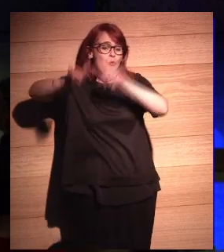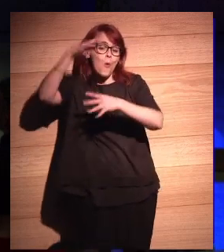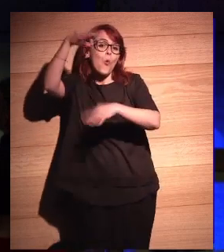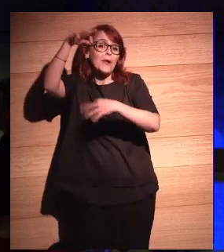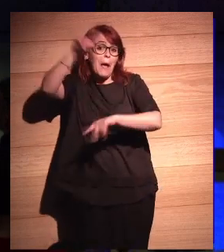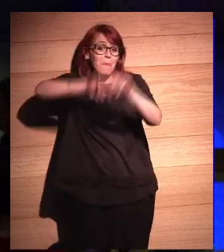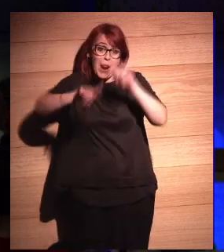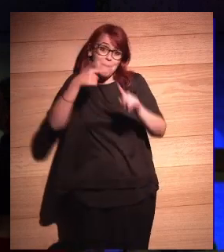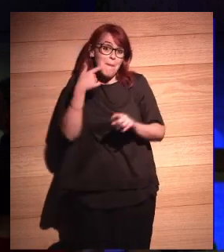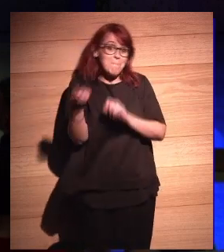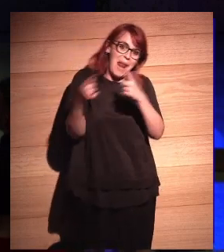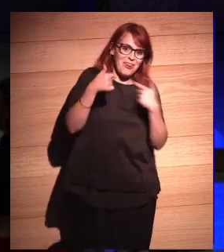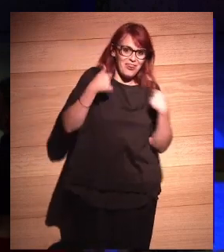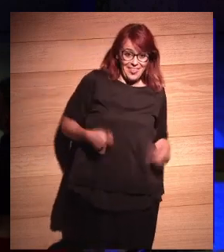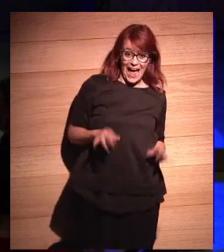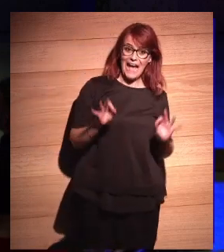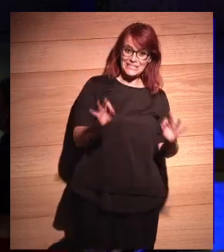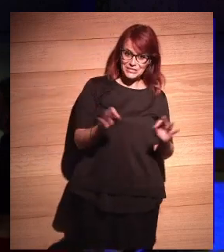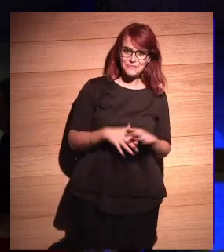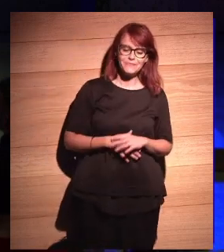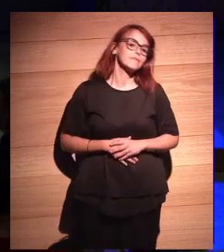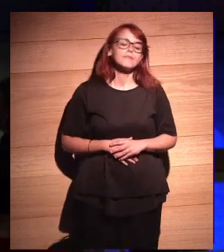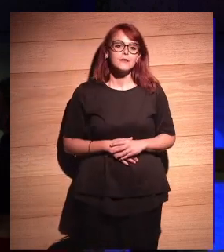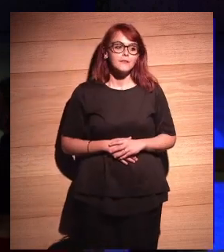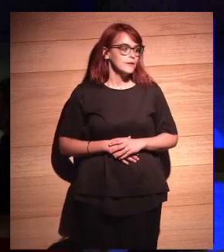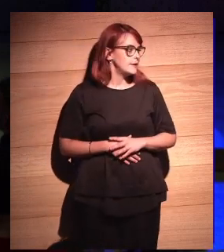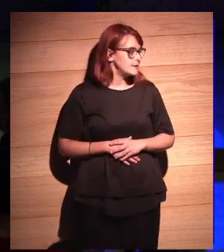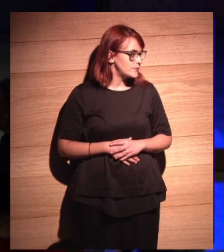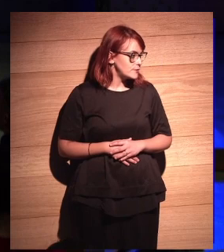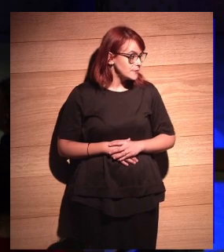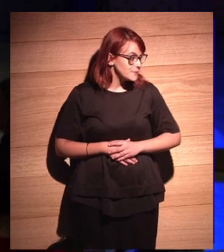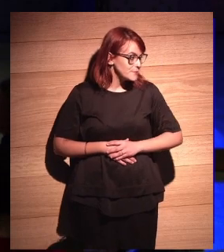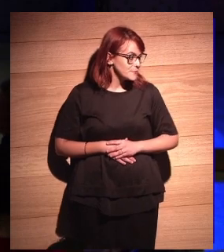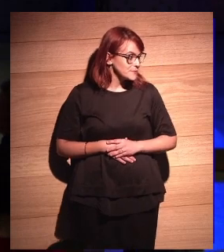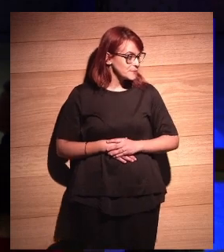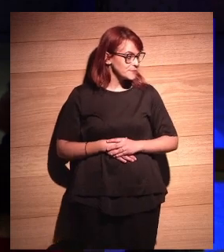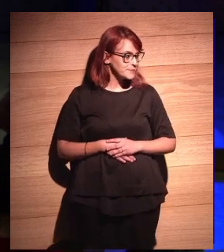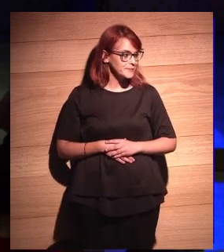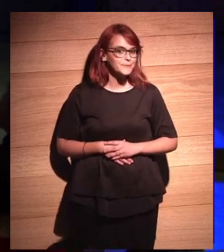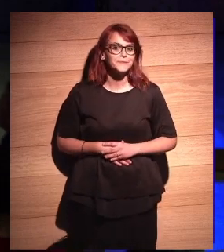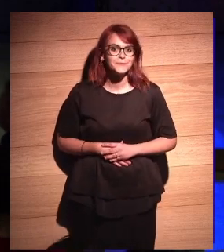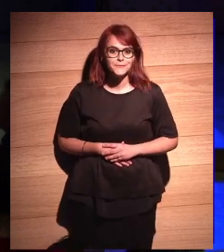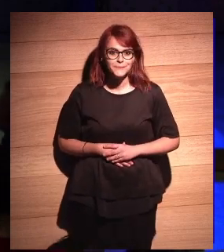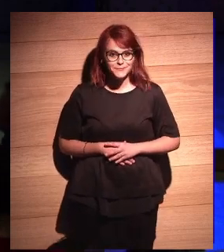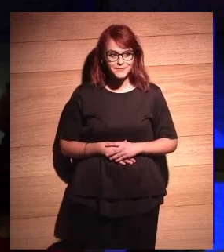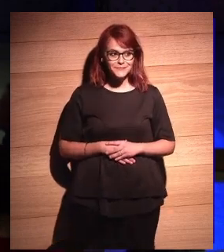Hello. Next. Oh, wait. Oh,